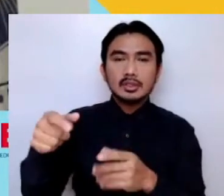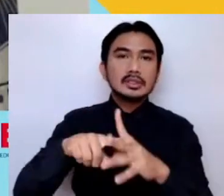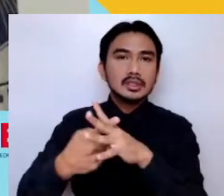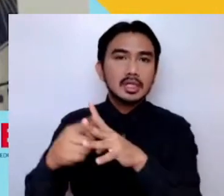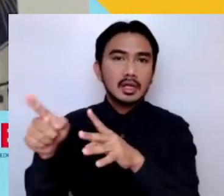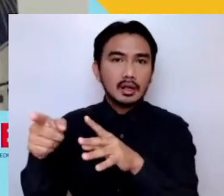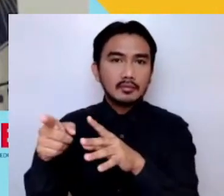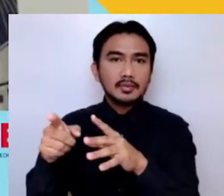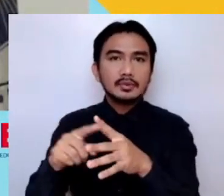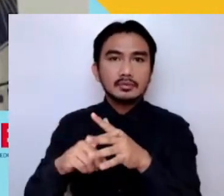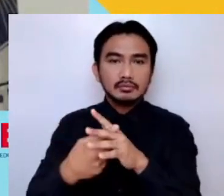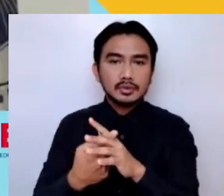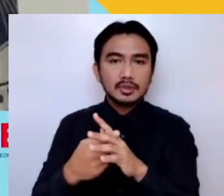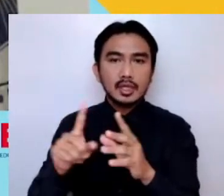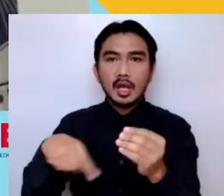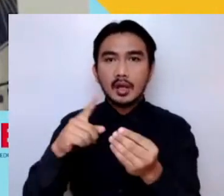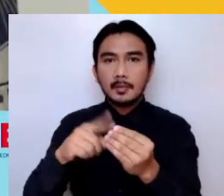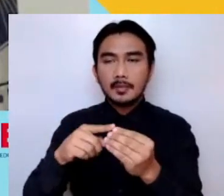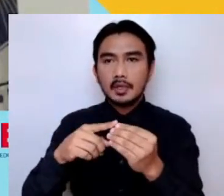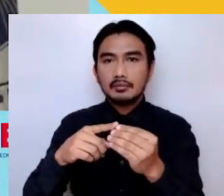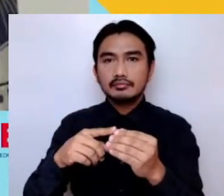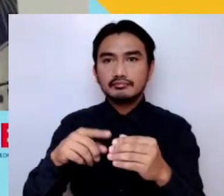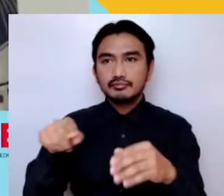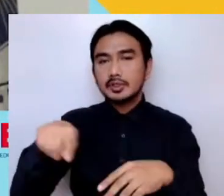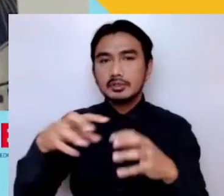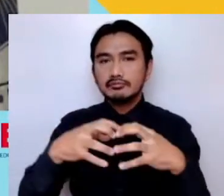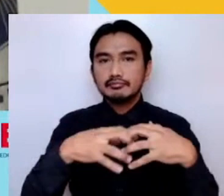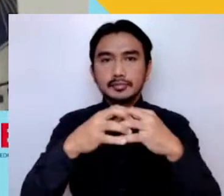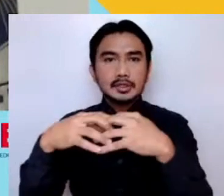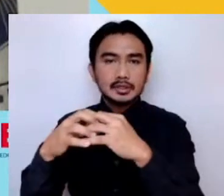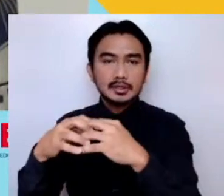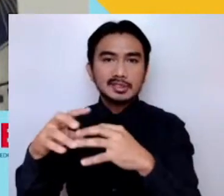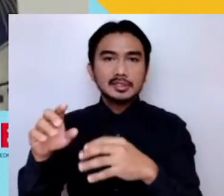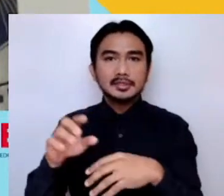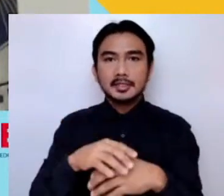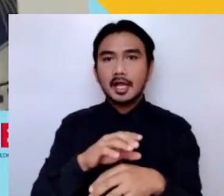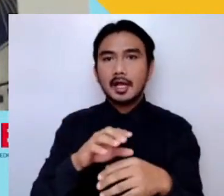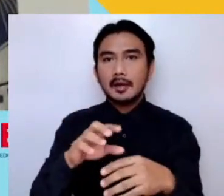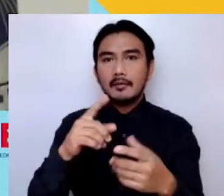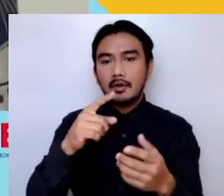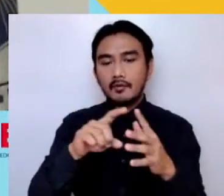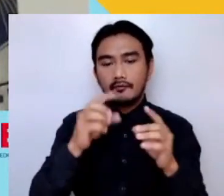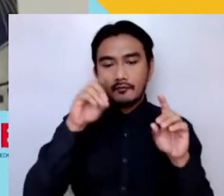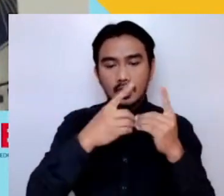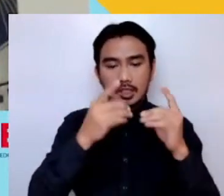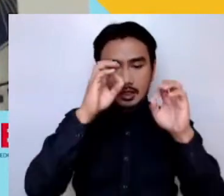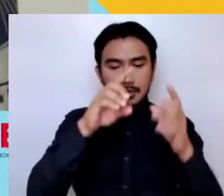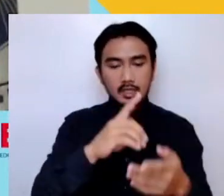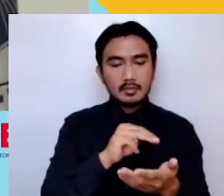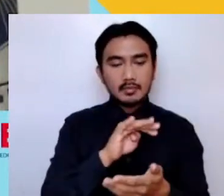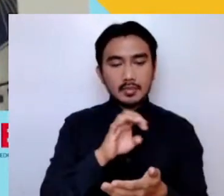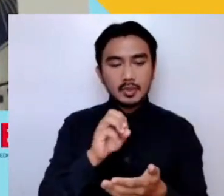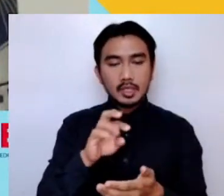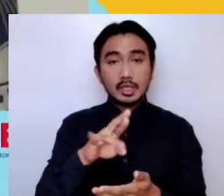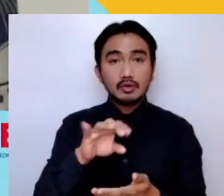capacity building activities based on the DepEd Memorandum Number 4 series of 2022. And with that,